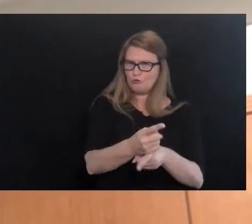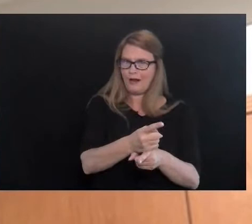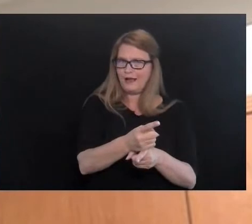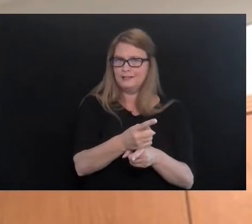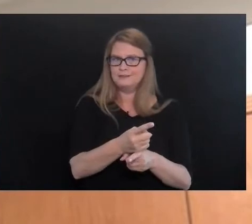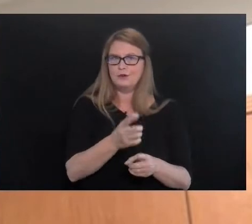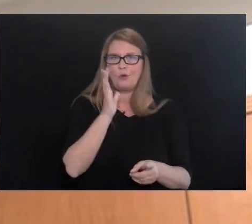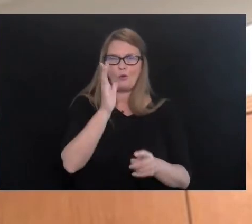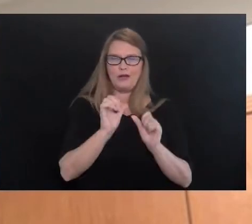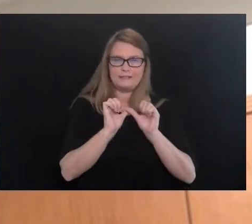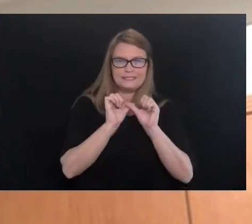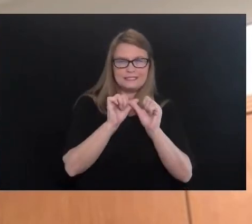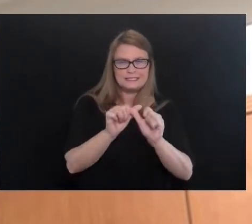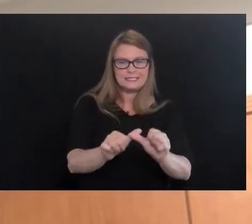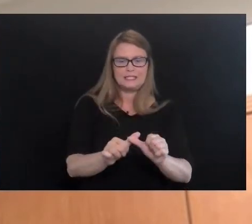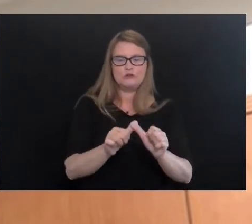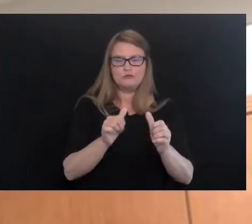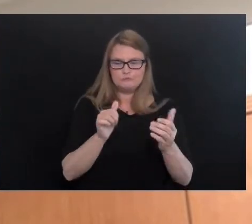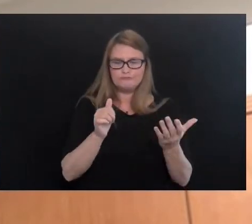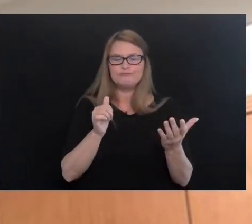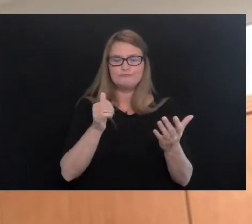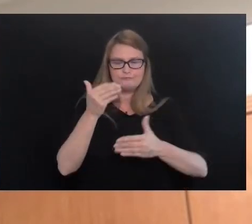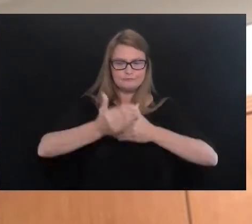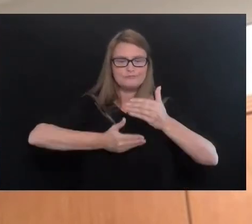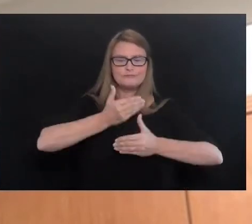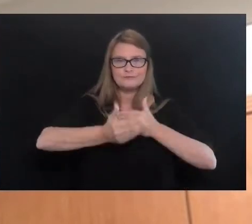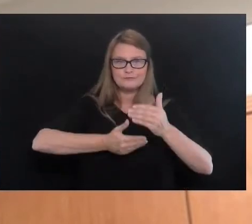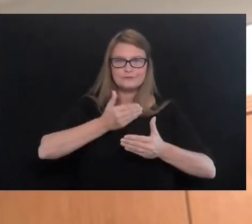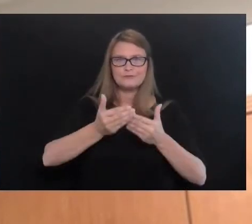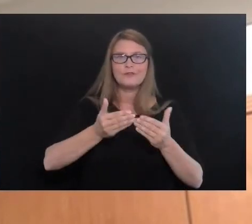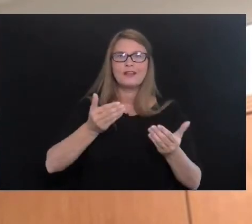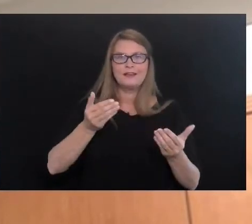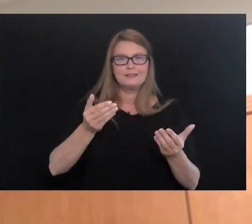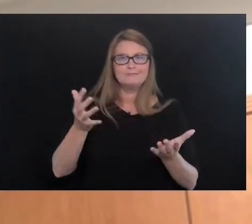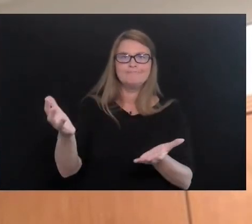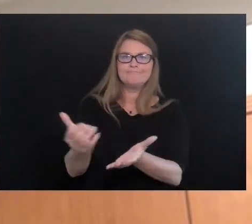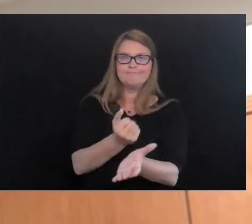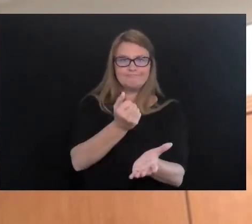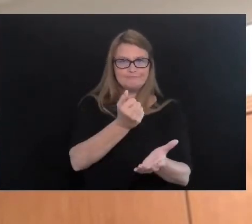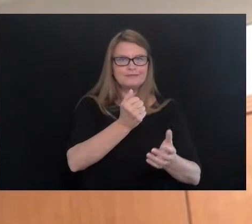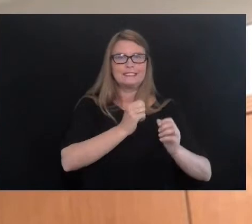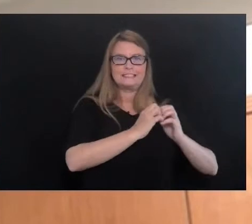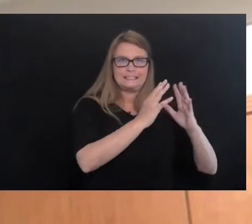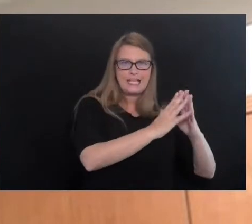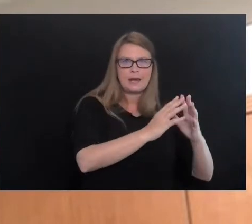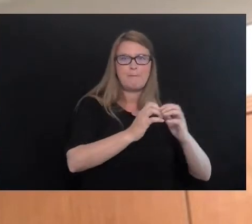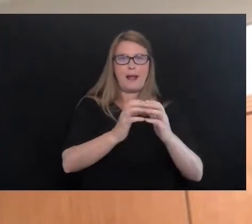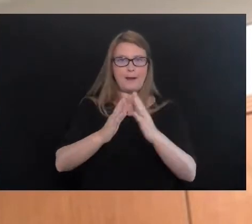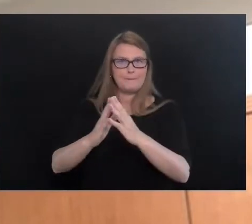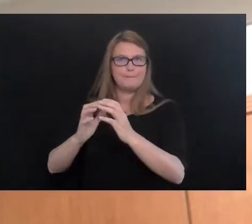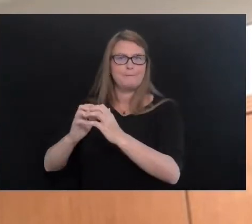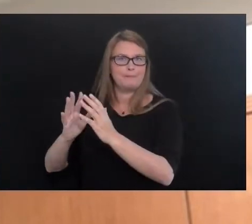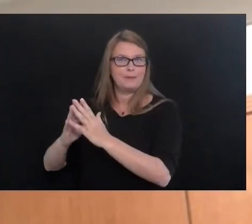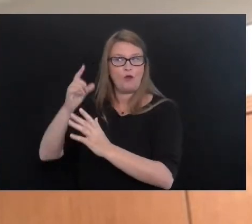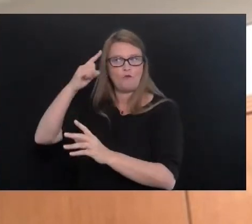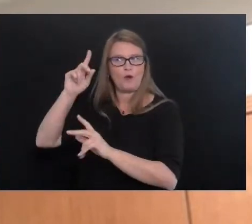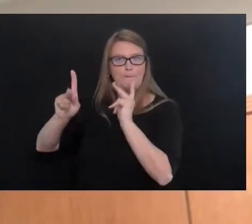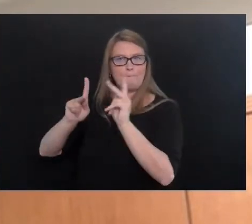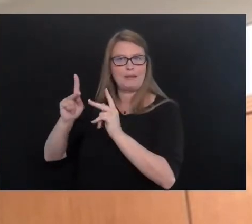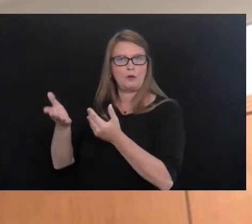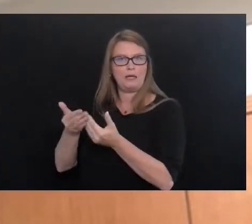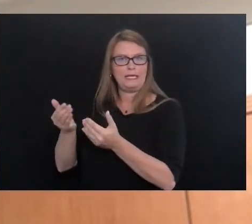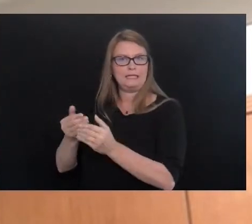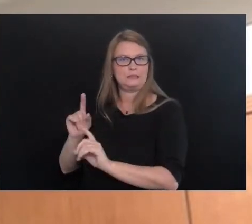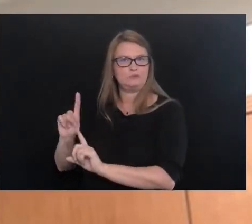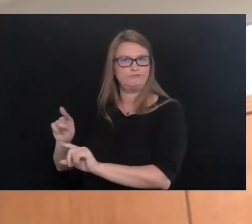continue to press the move out, as the governor pointed out, and get those out to the population as best we